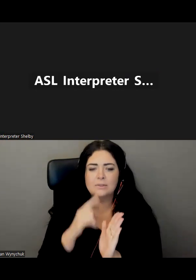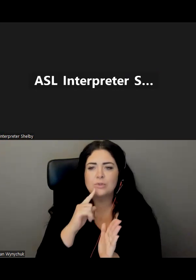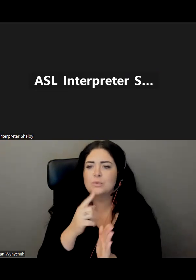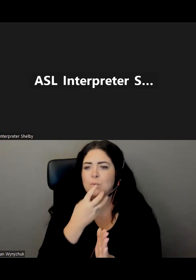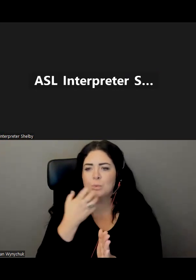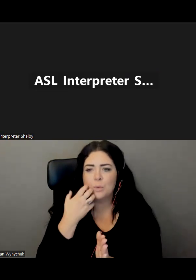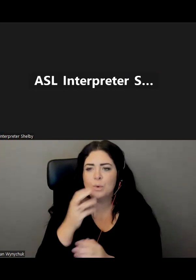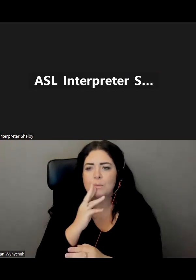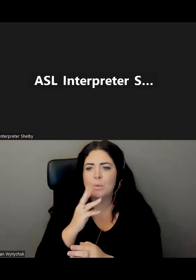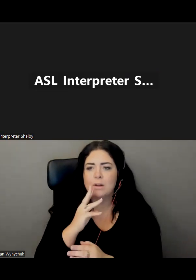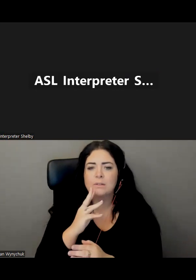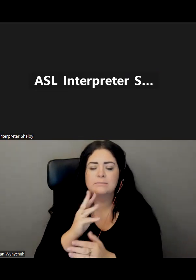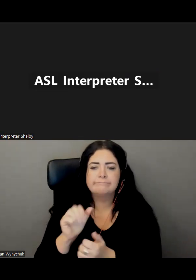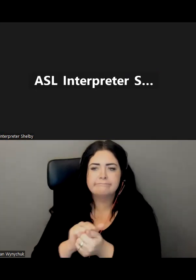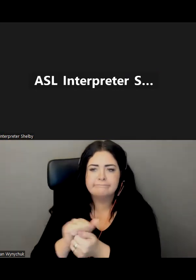water between uses.